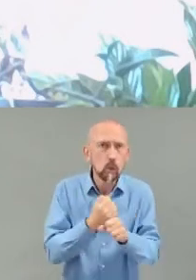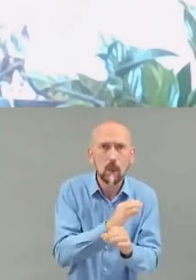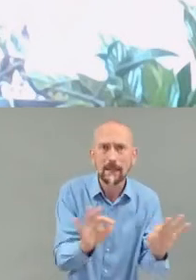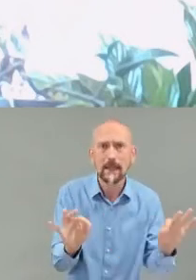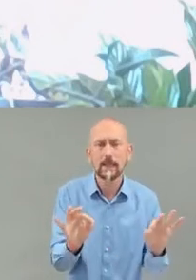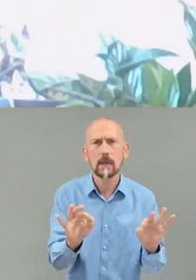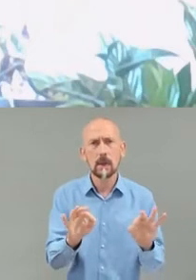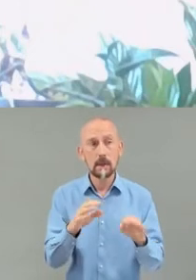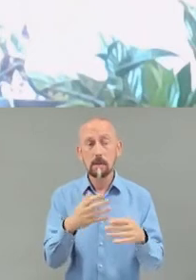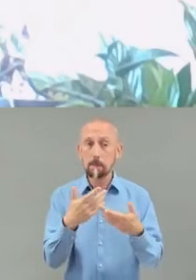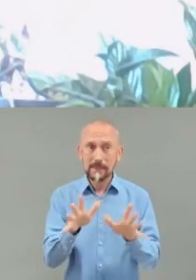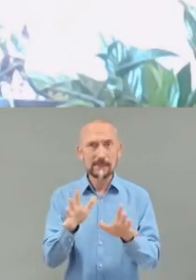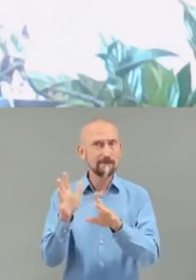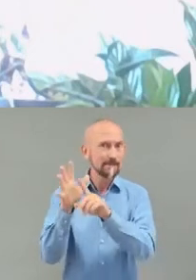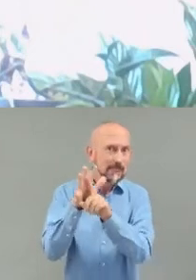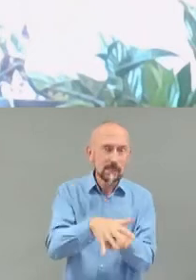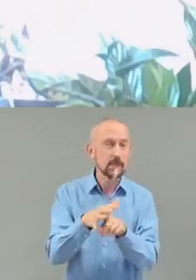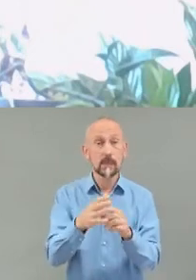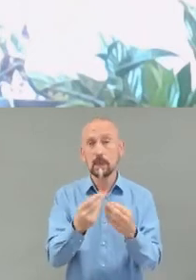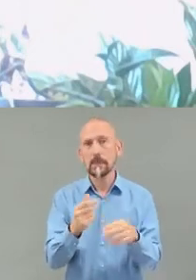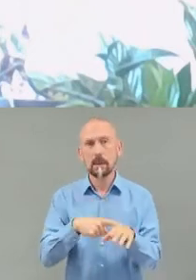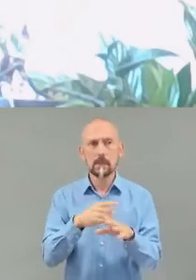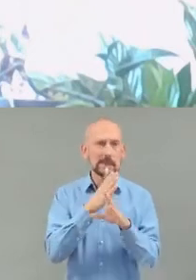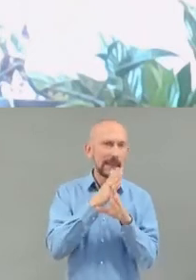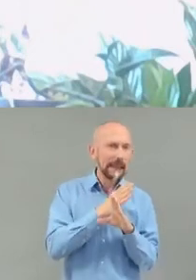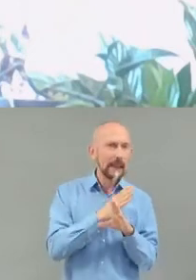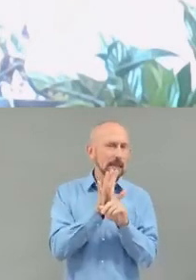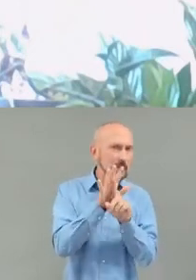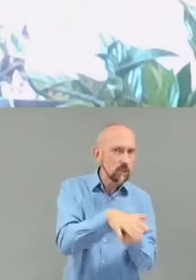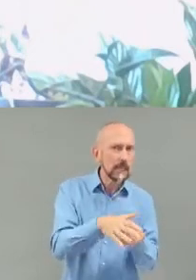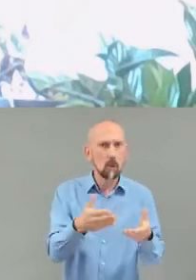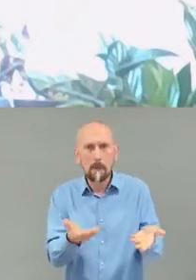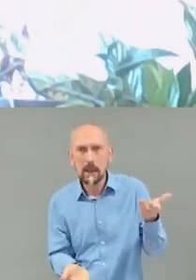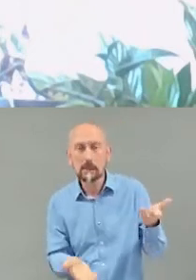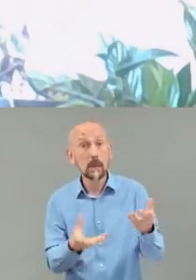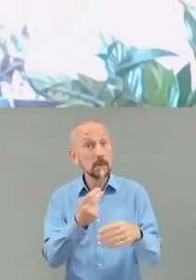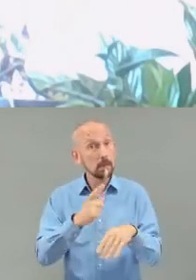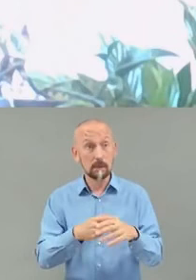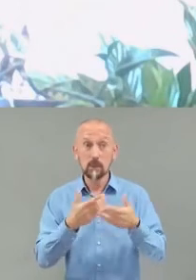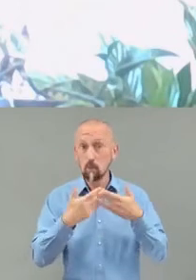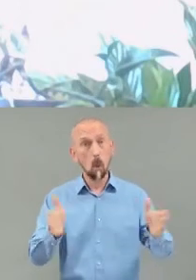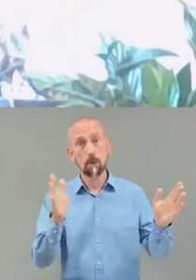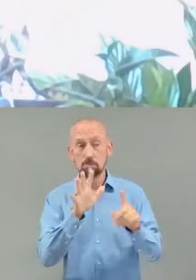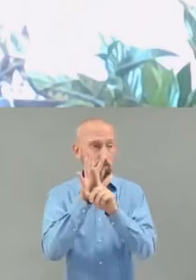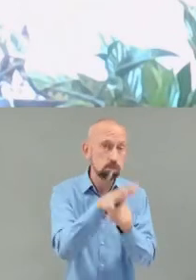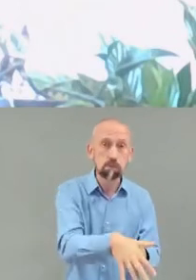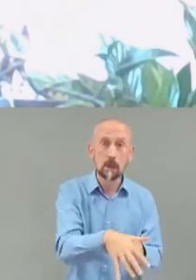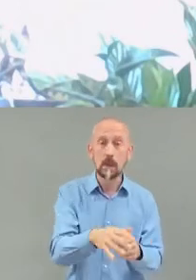overt discrimination and biases that were in play, but to take responsibility for them within our